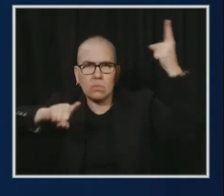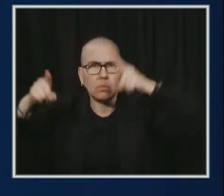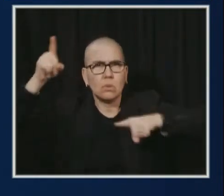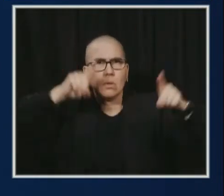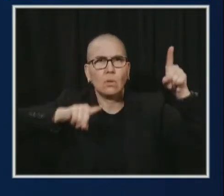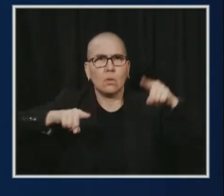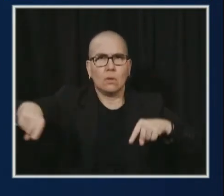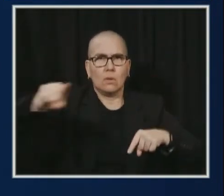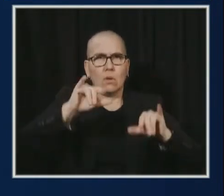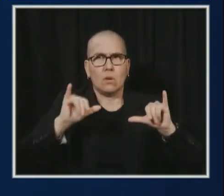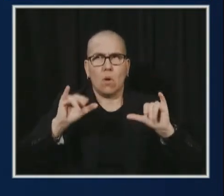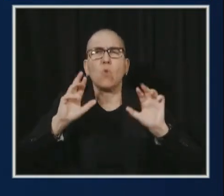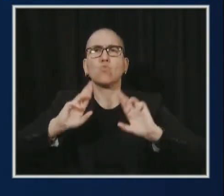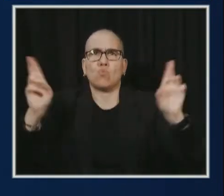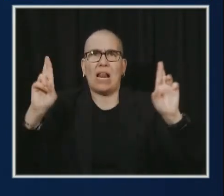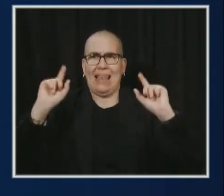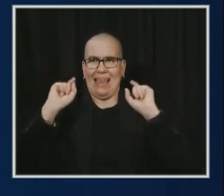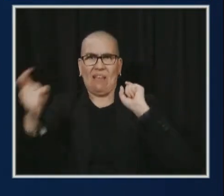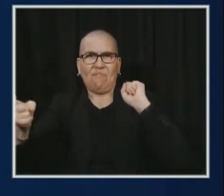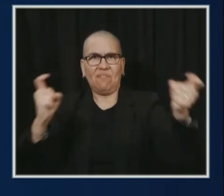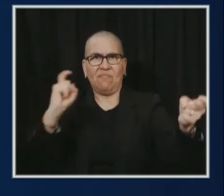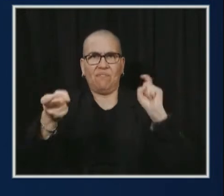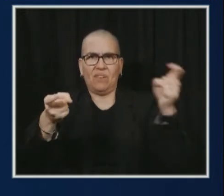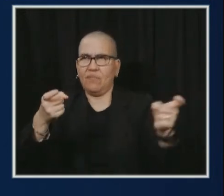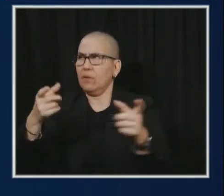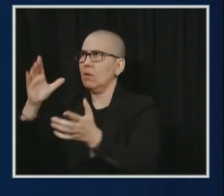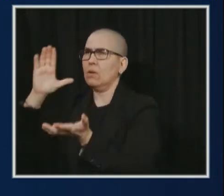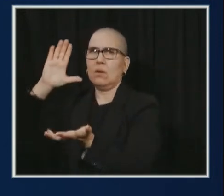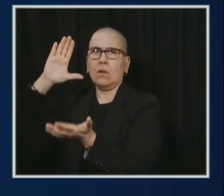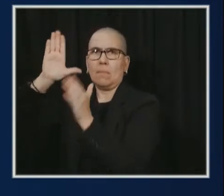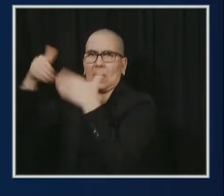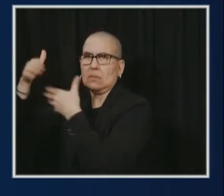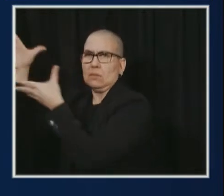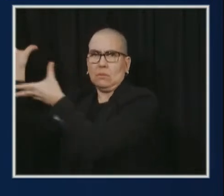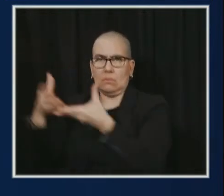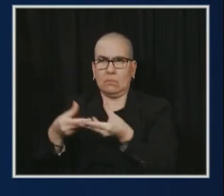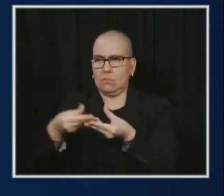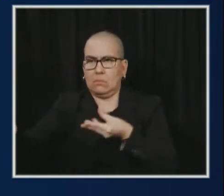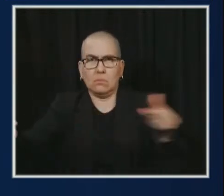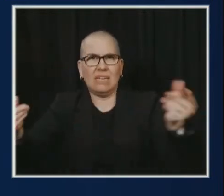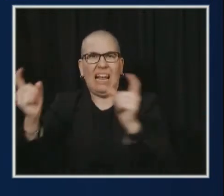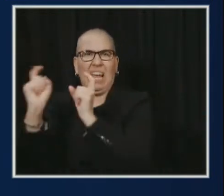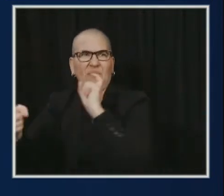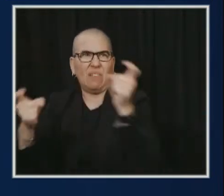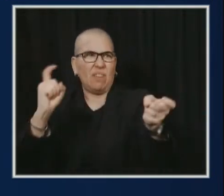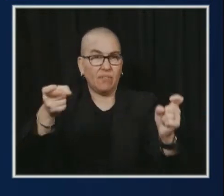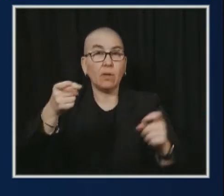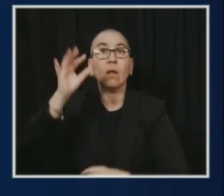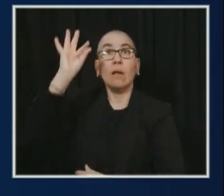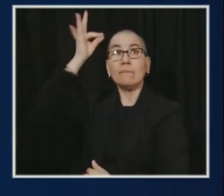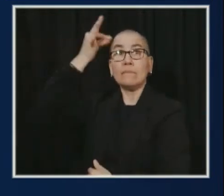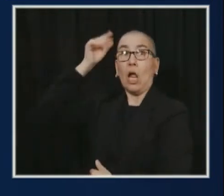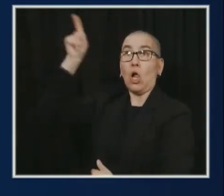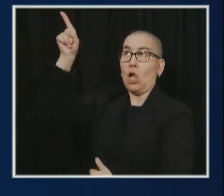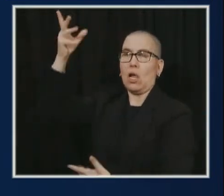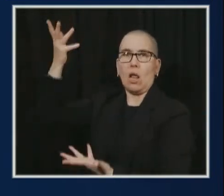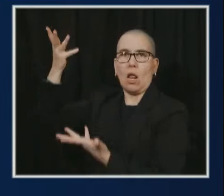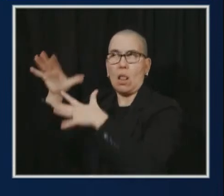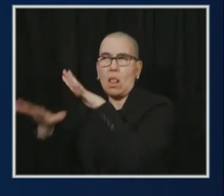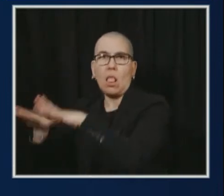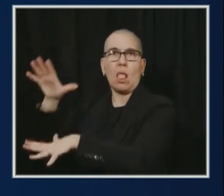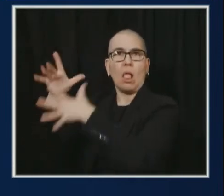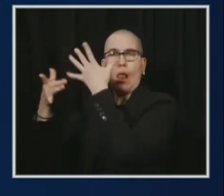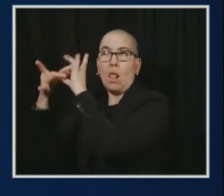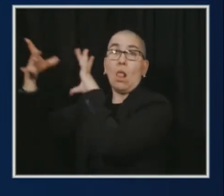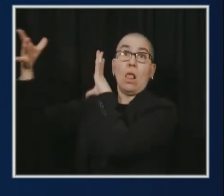could get those vaccines out to people as quickly as possible. We've got a reliable federal partners committed to delivering stable and growing vaccine supply. You